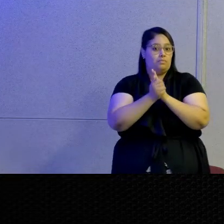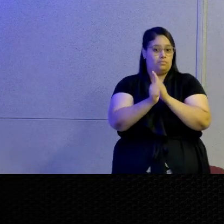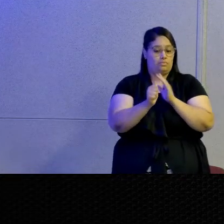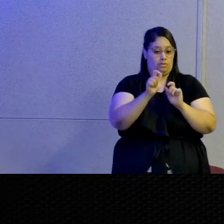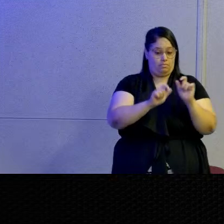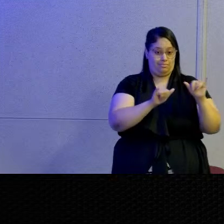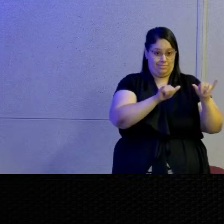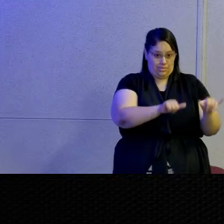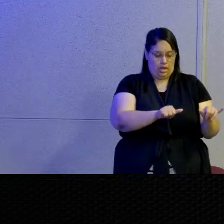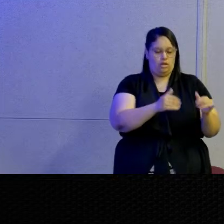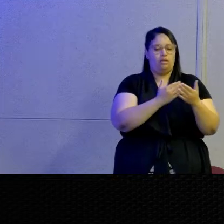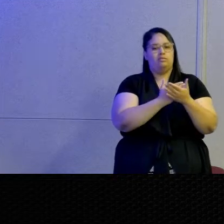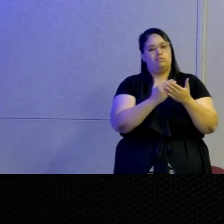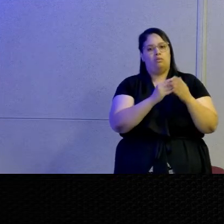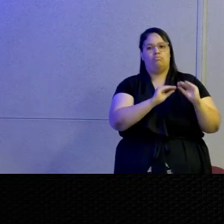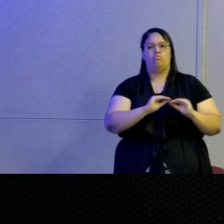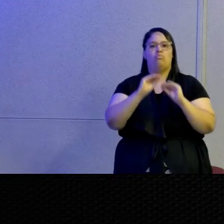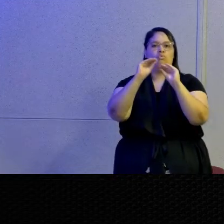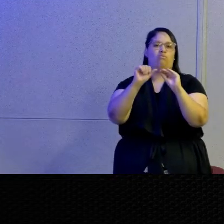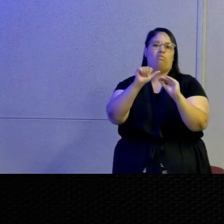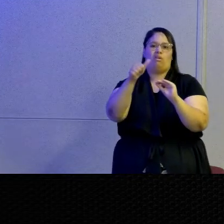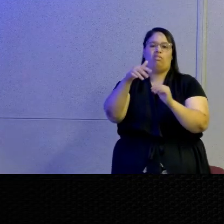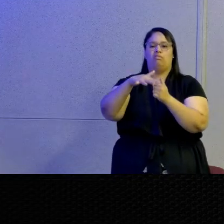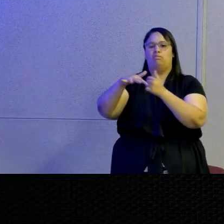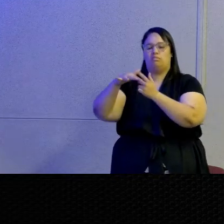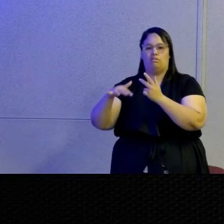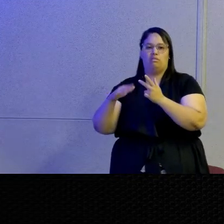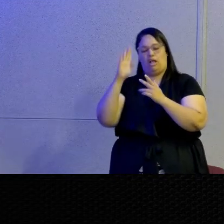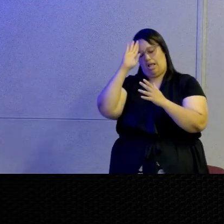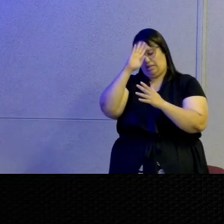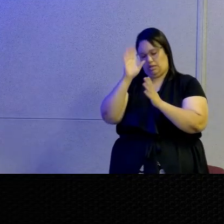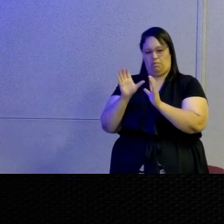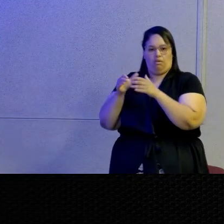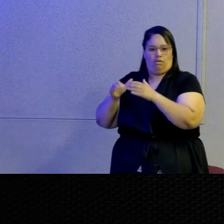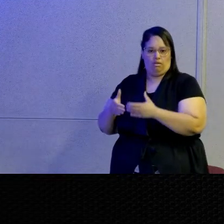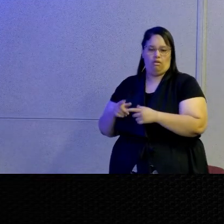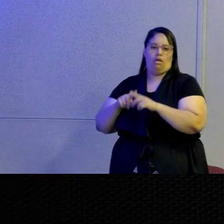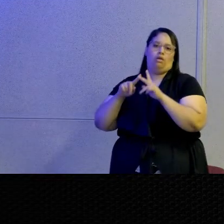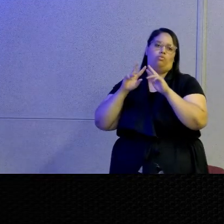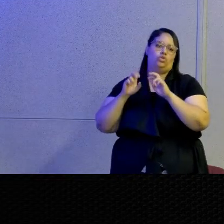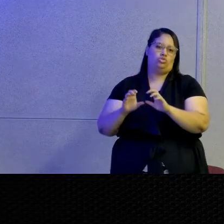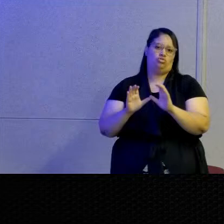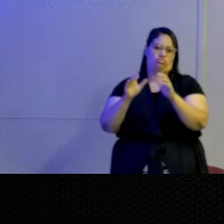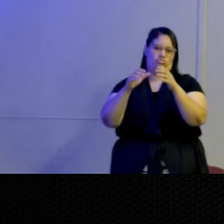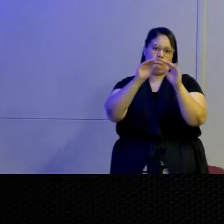to industry, to other fields, into academia and research.